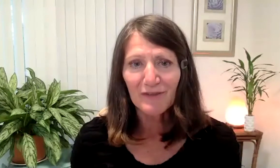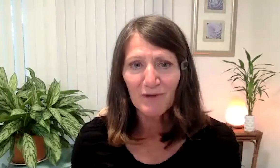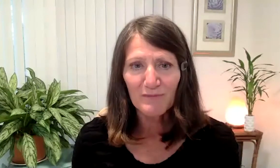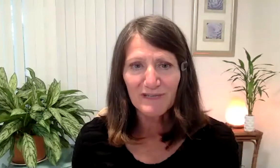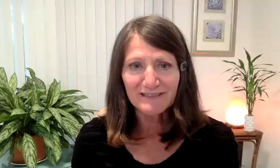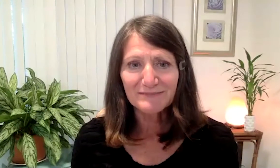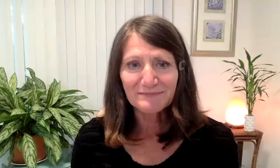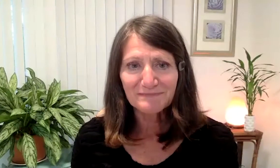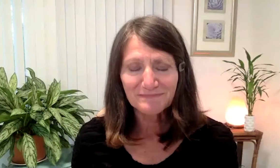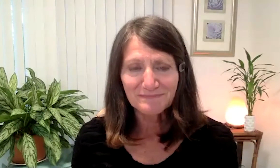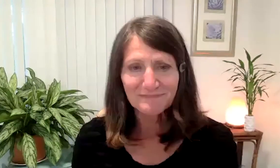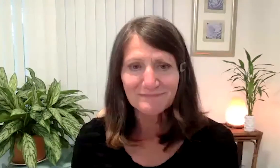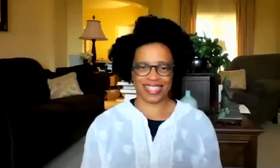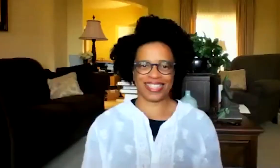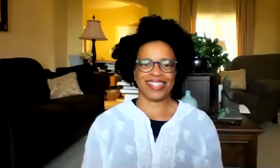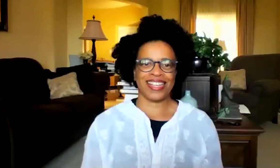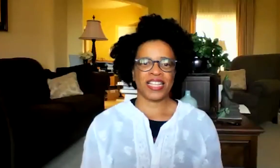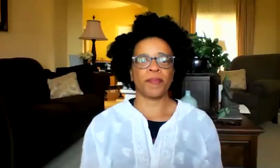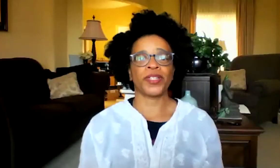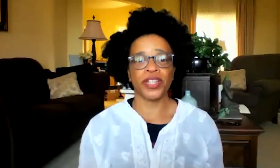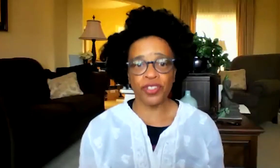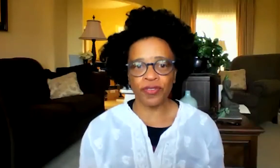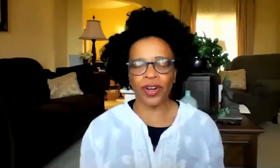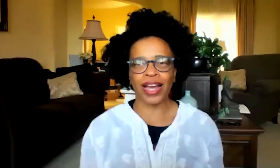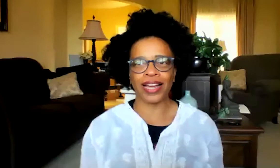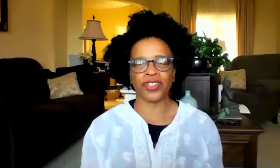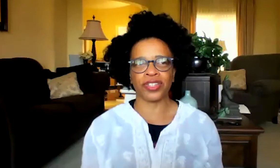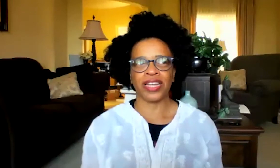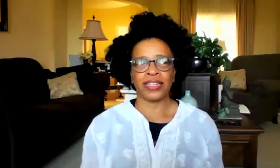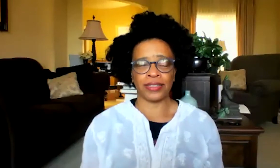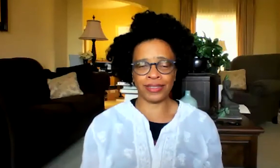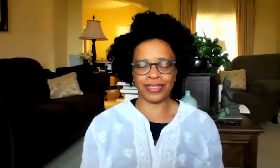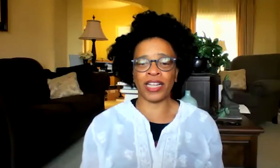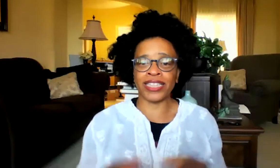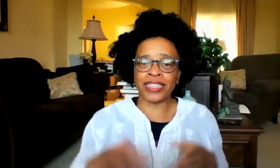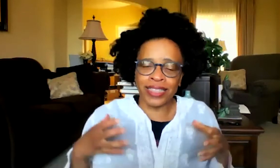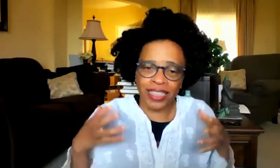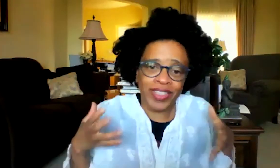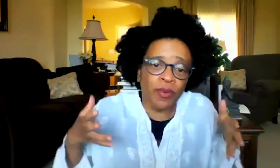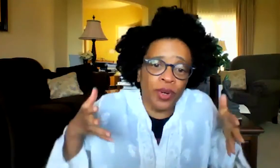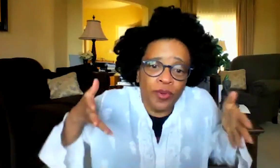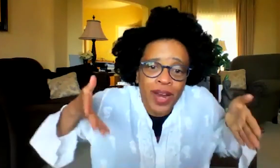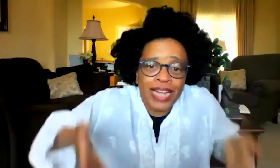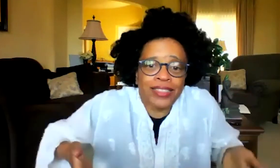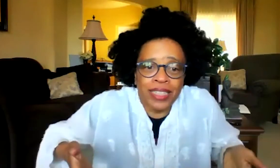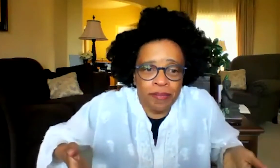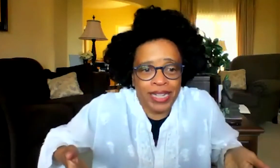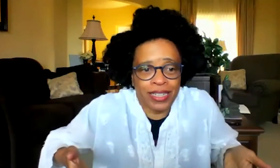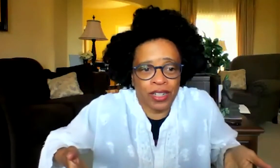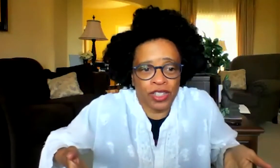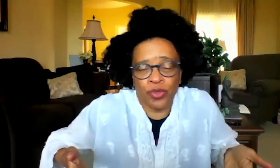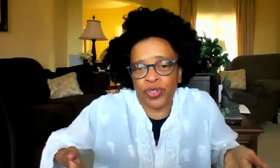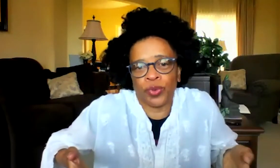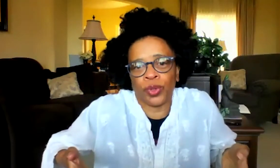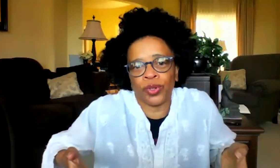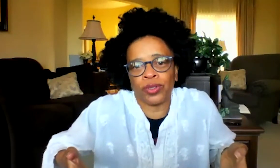seeing of the moment. Yes, the potential for action. And given that we're radically embedded in a social world,